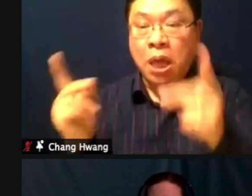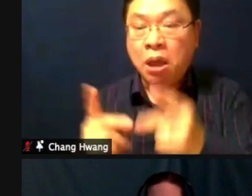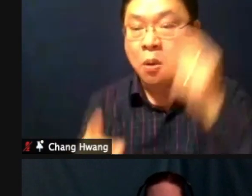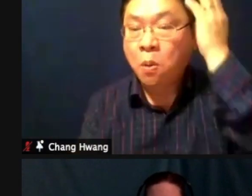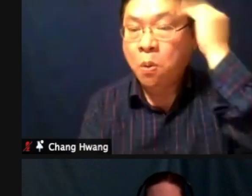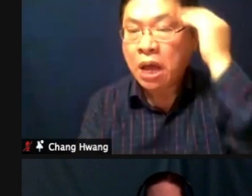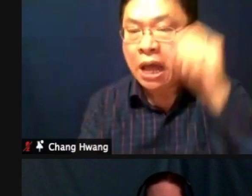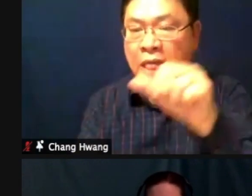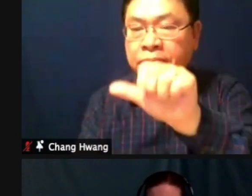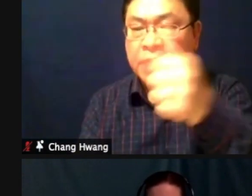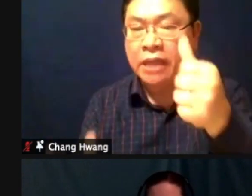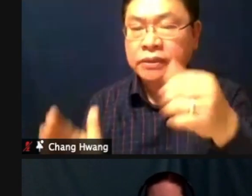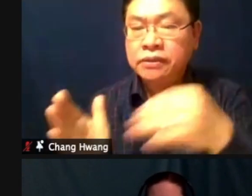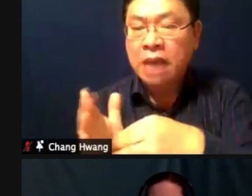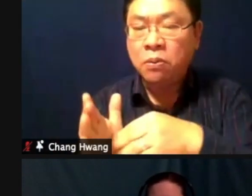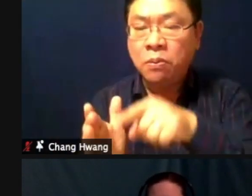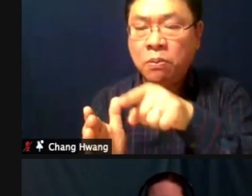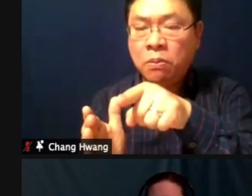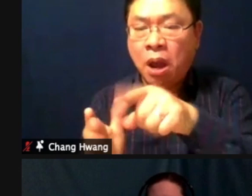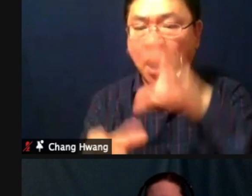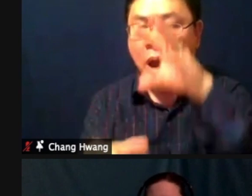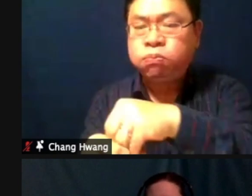you see that red value there below.